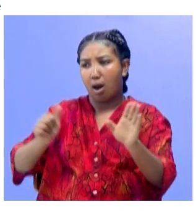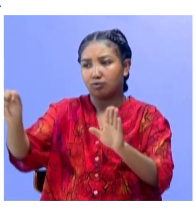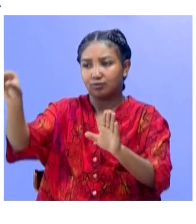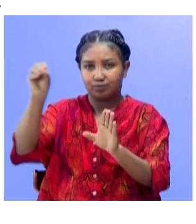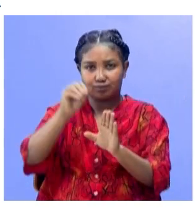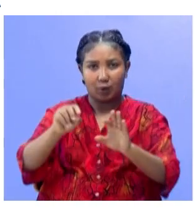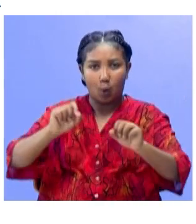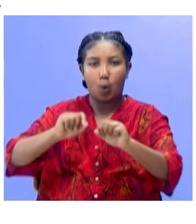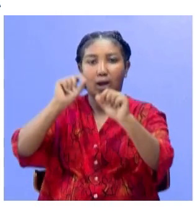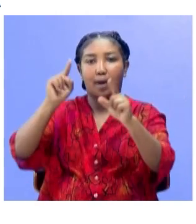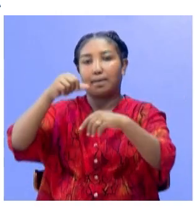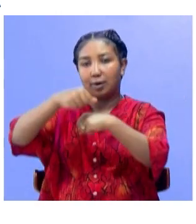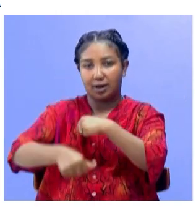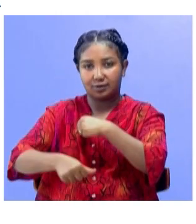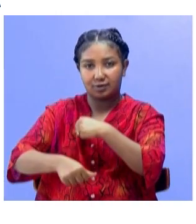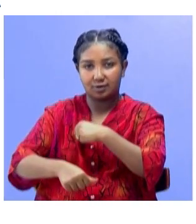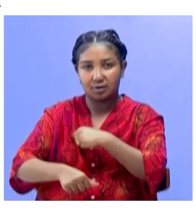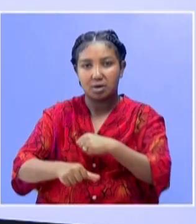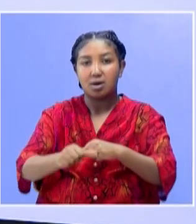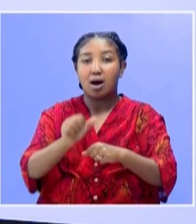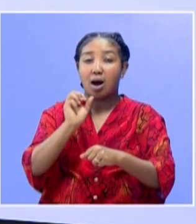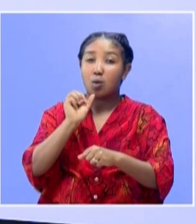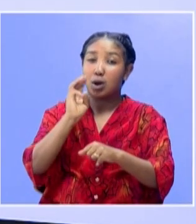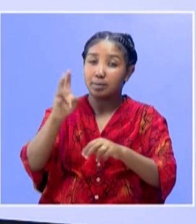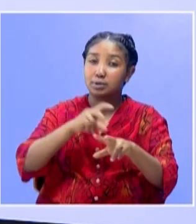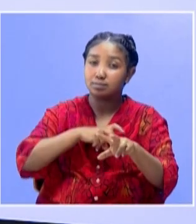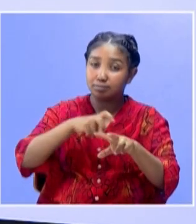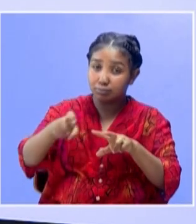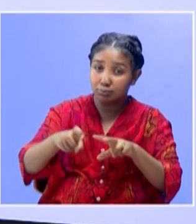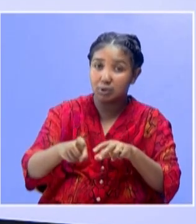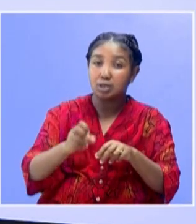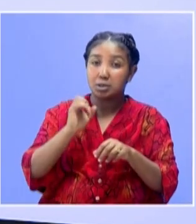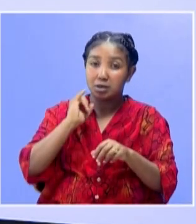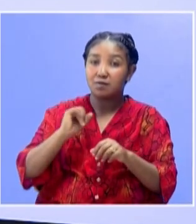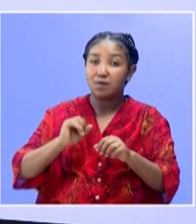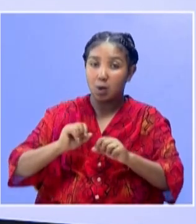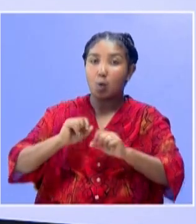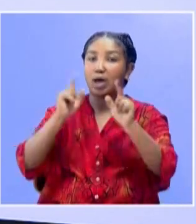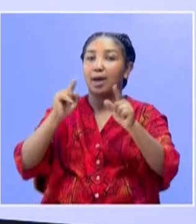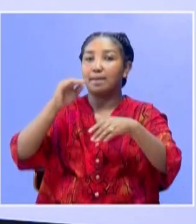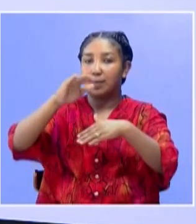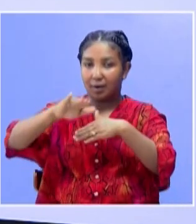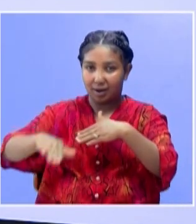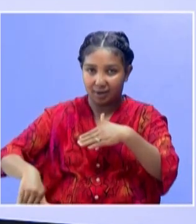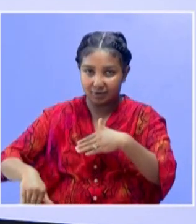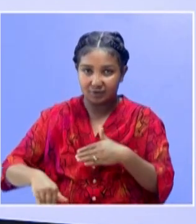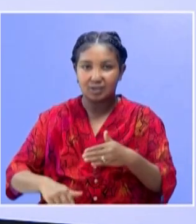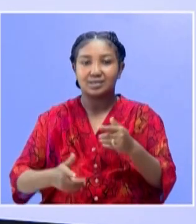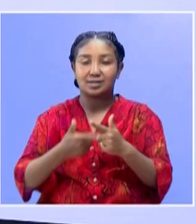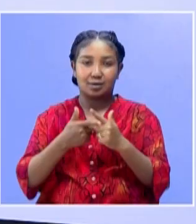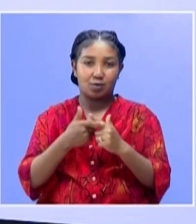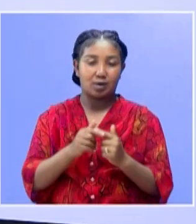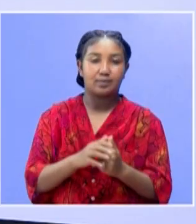up late. You see, I will miss the train if I wake up late. Good. Let's do the second